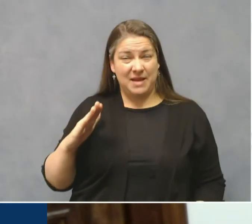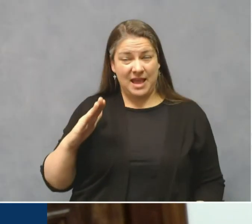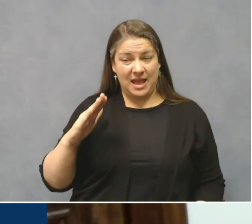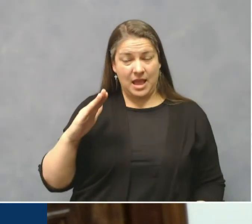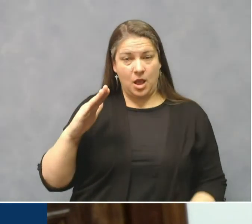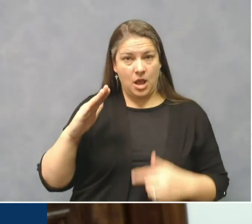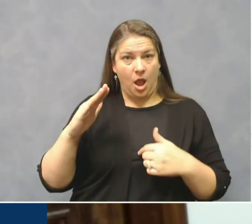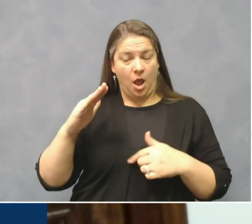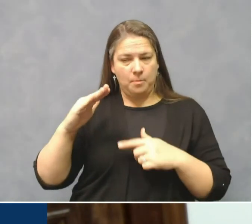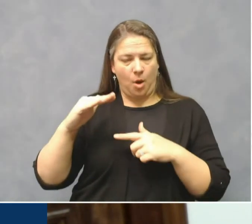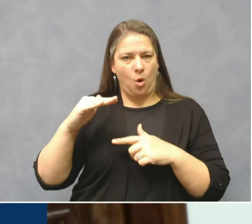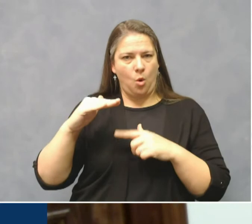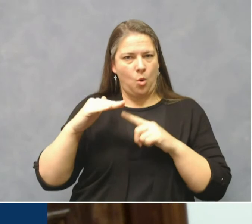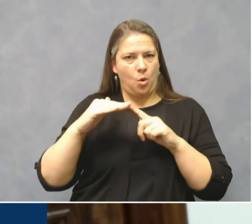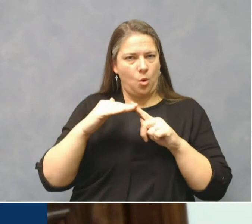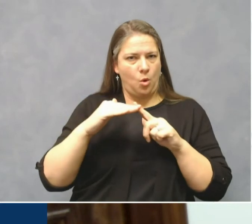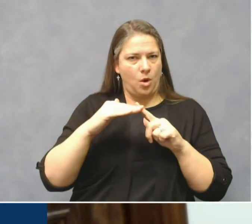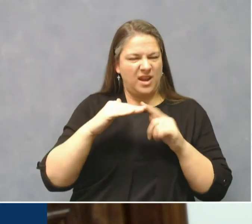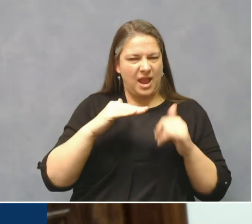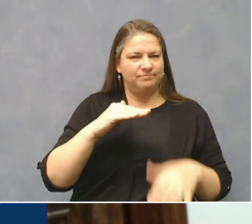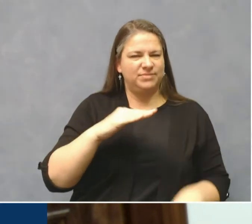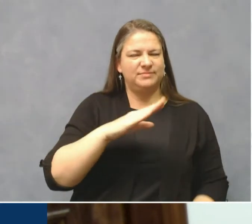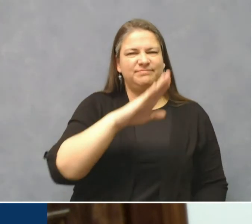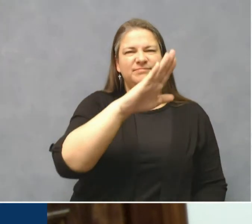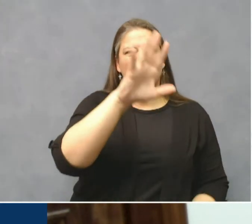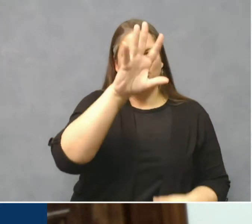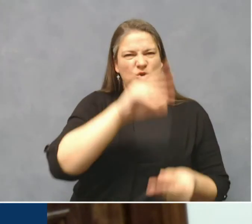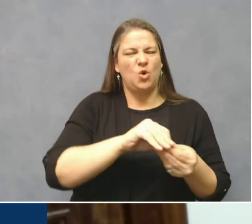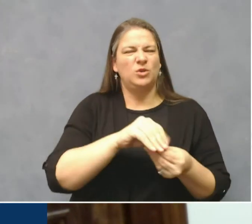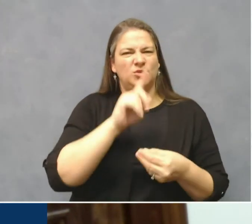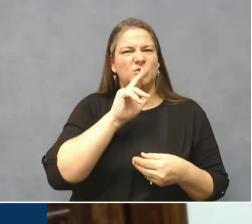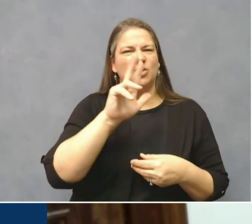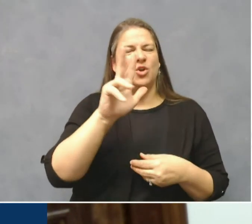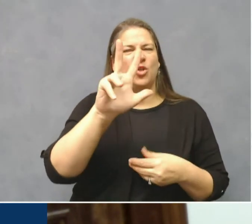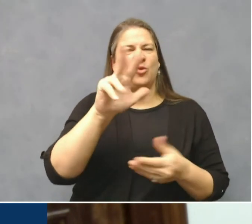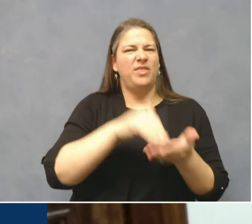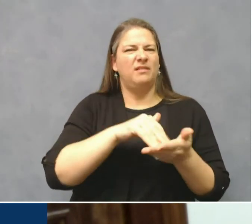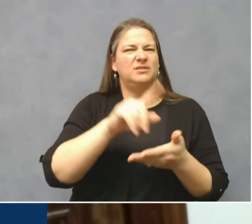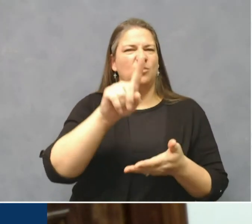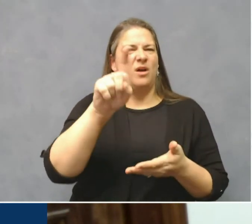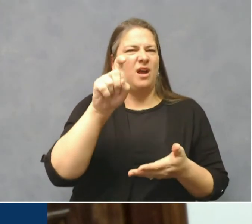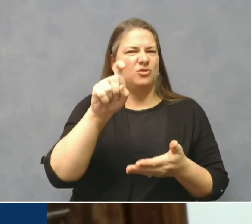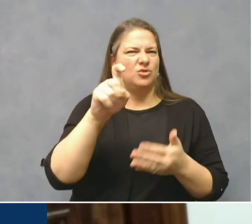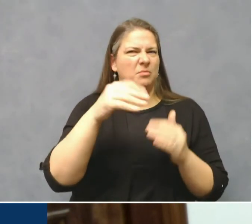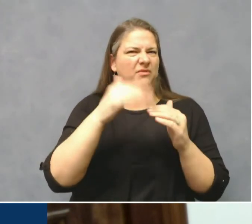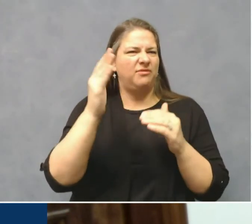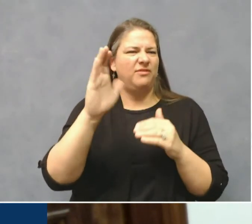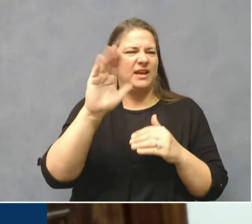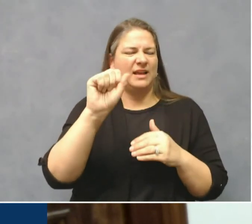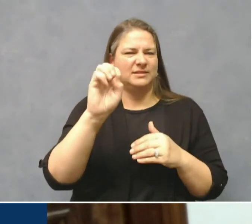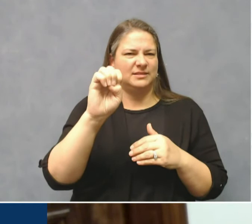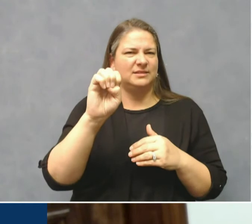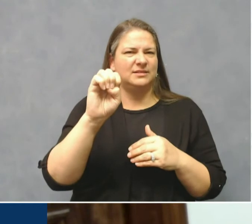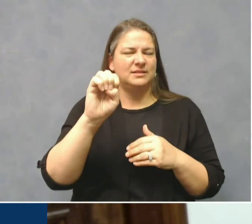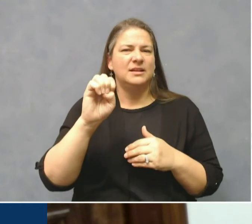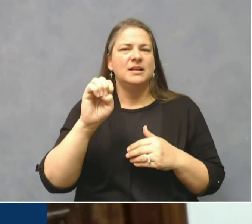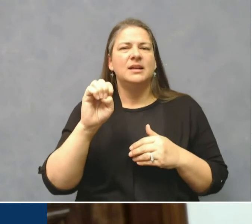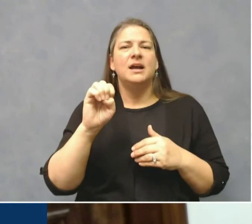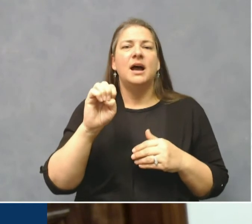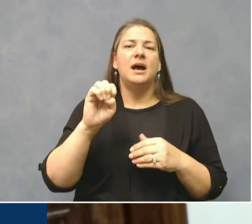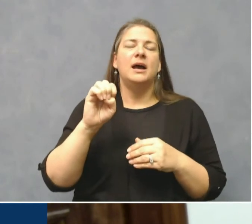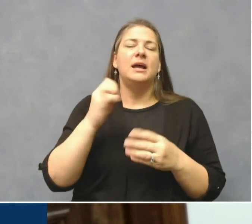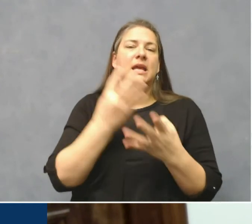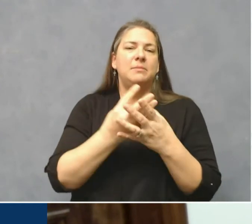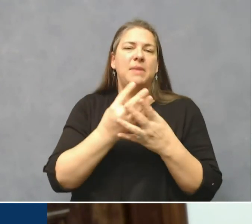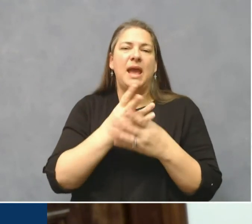number of cases exceed 3,000, a little over 3,100 cases. That includes both inmates and staff.